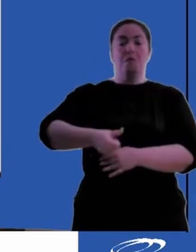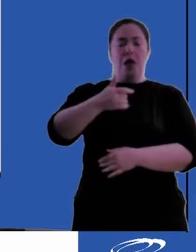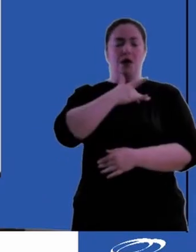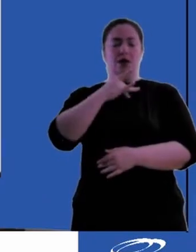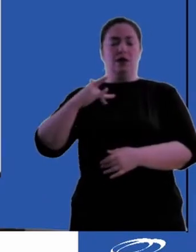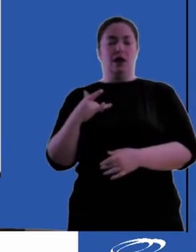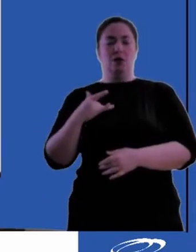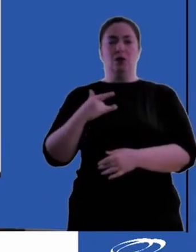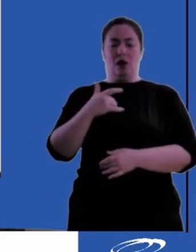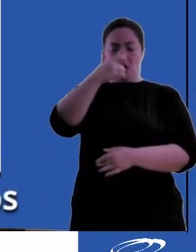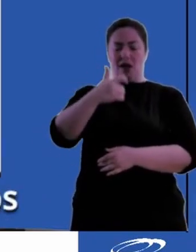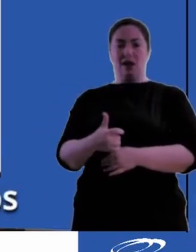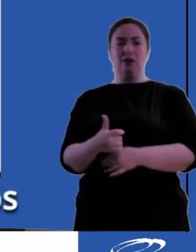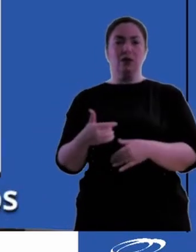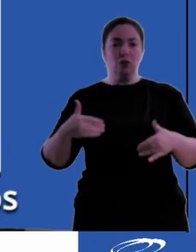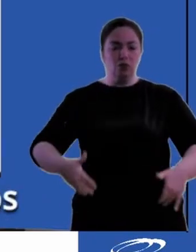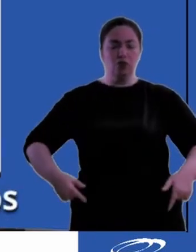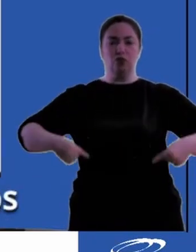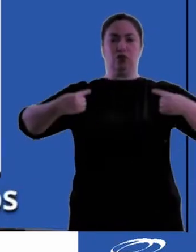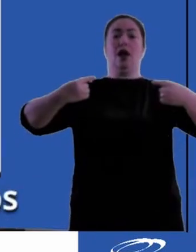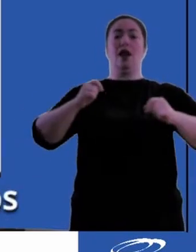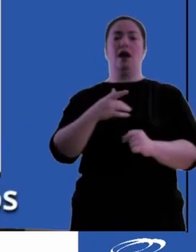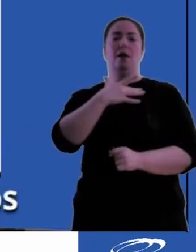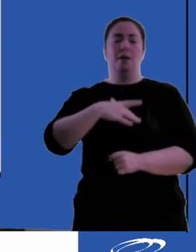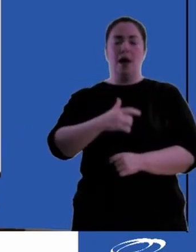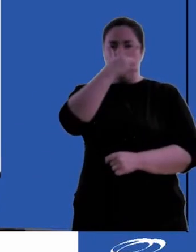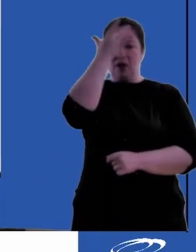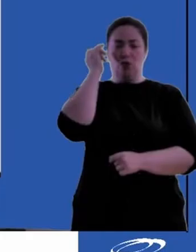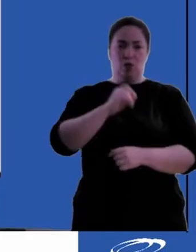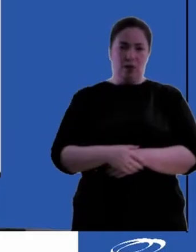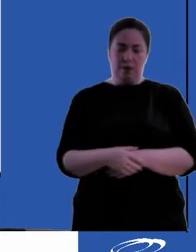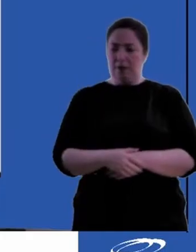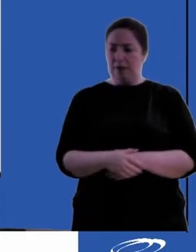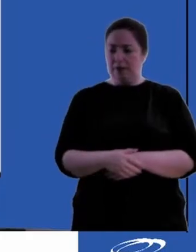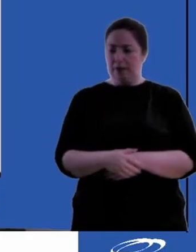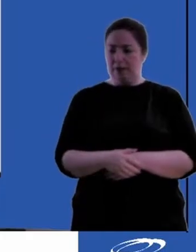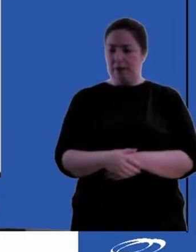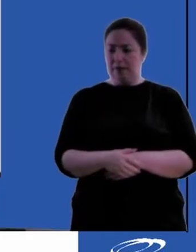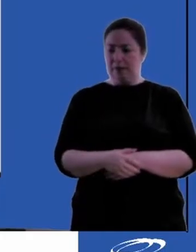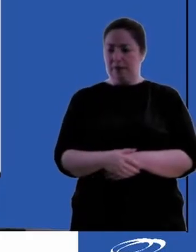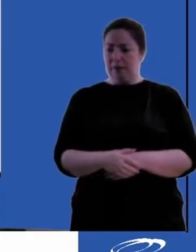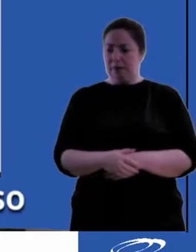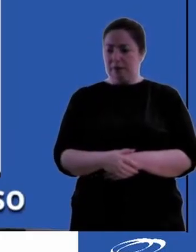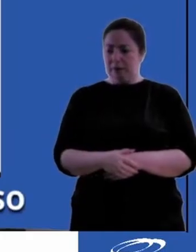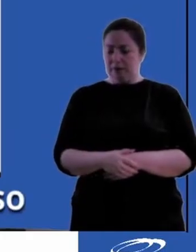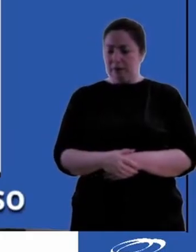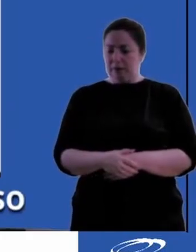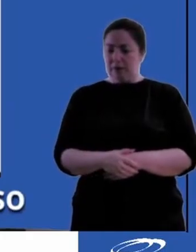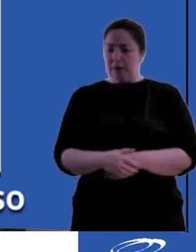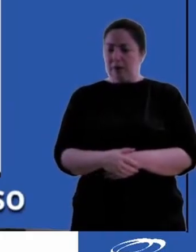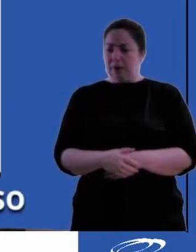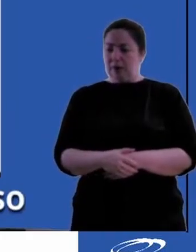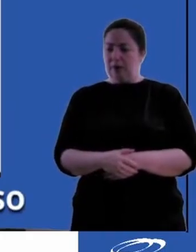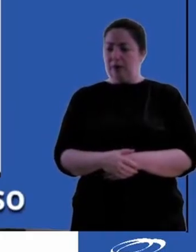is a localized infection, so most of our diagnostics will focus on specimens collected from around the site of an